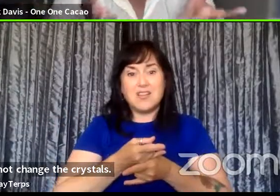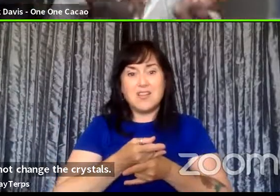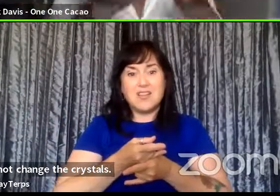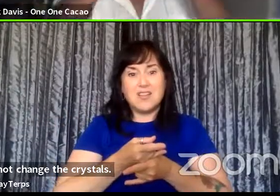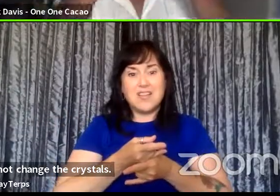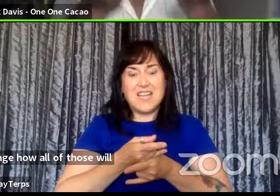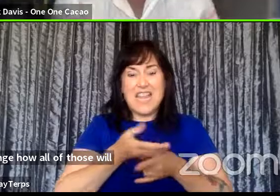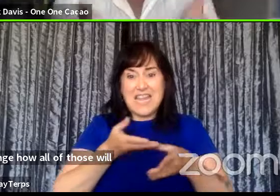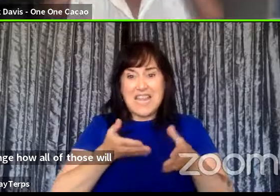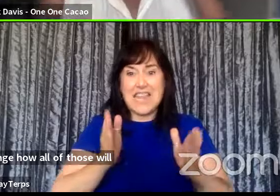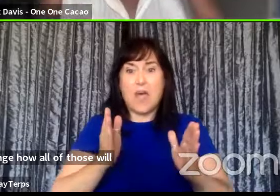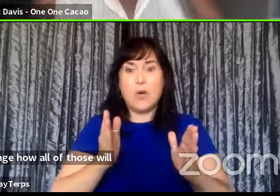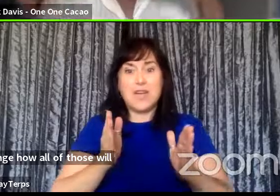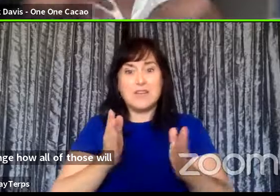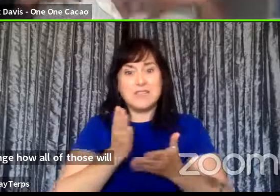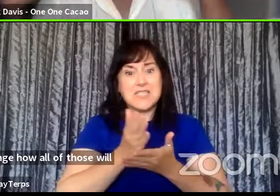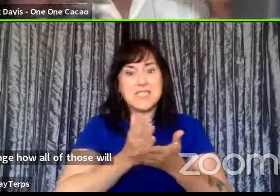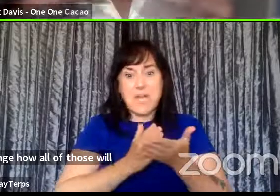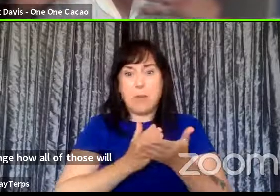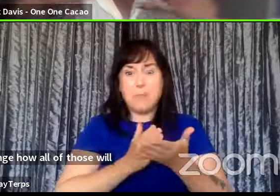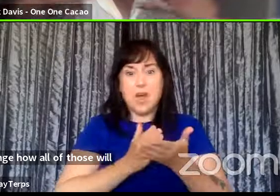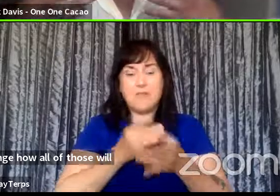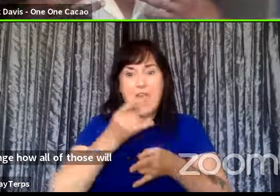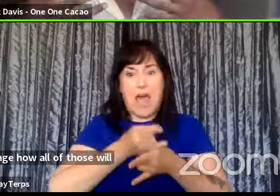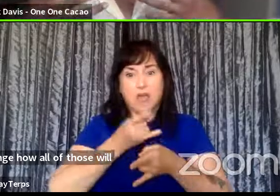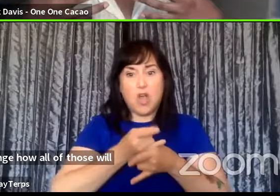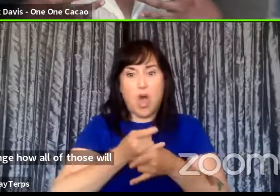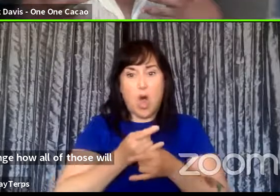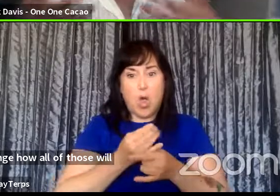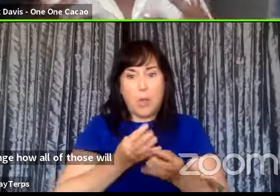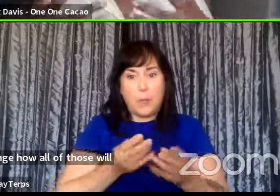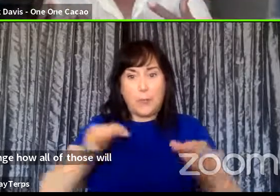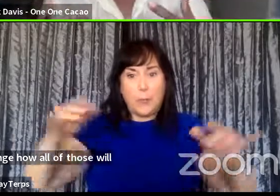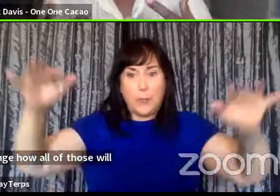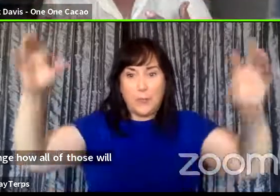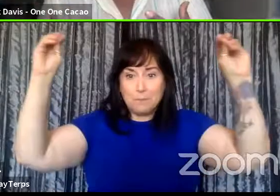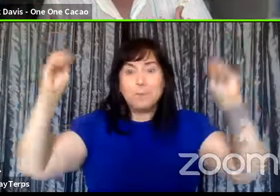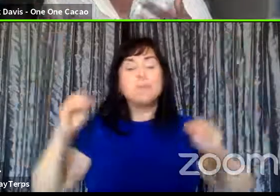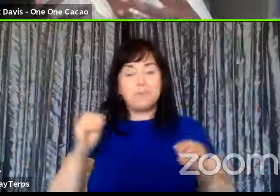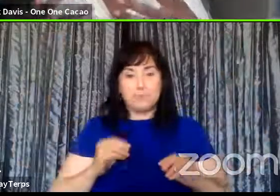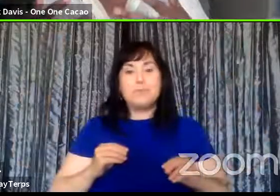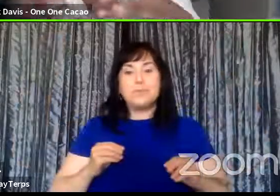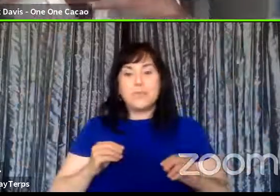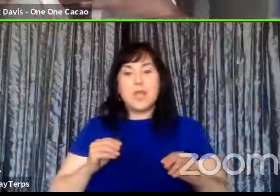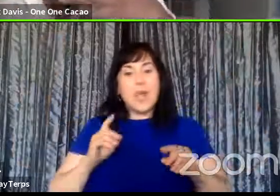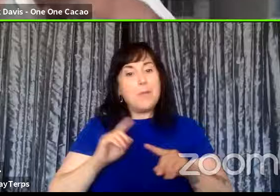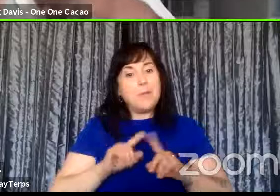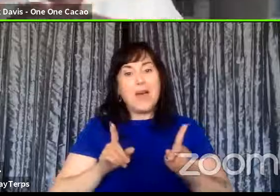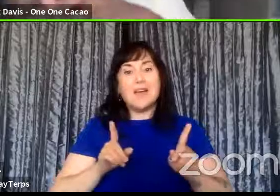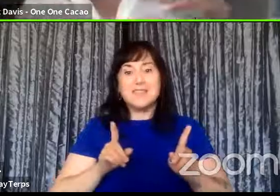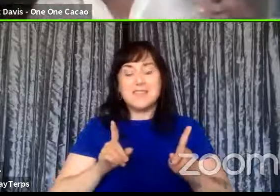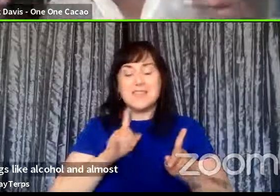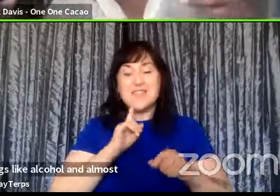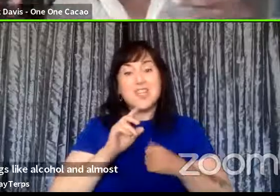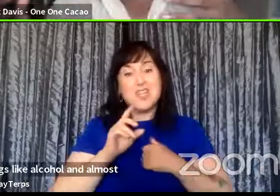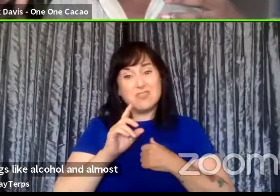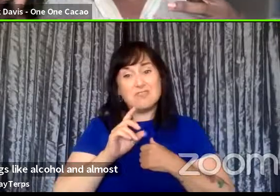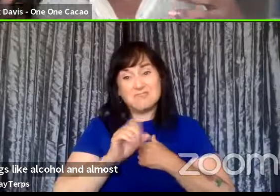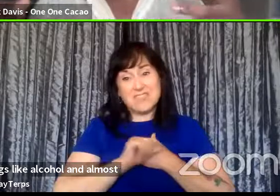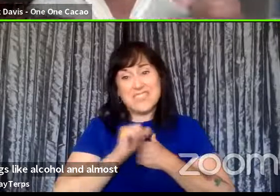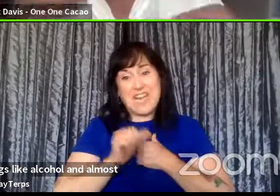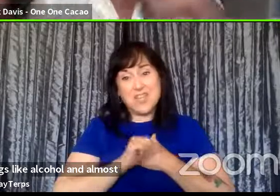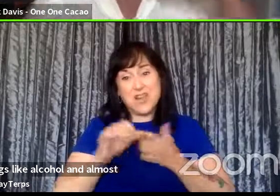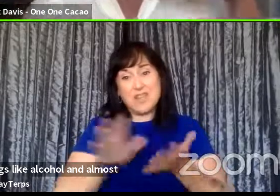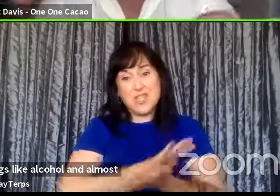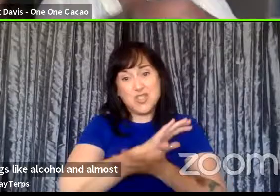of the alcohol burn off to be able to really allow that to do it. But you literally run the risk of destroying your machinery